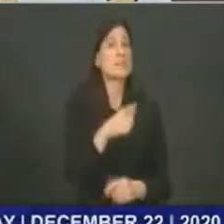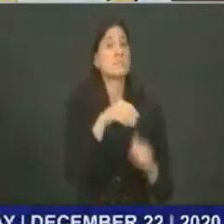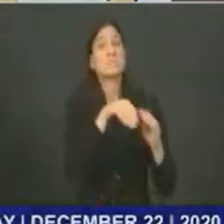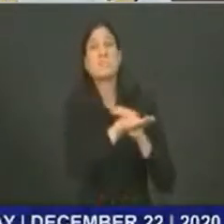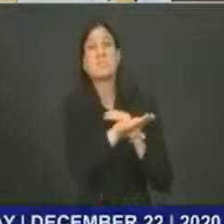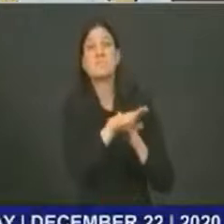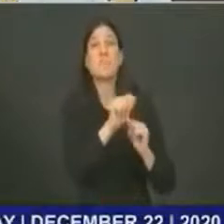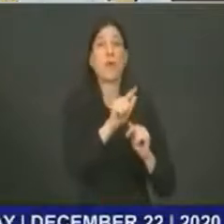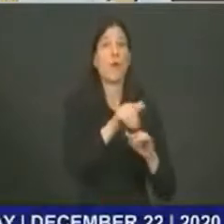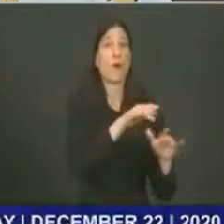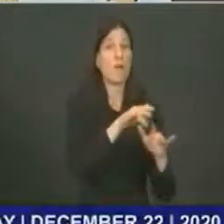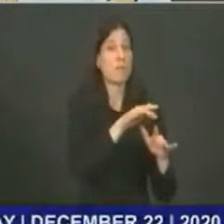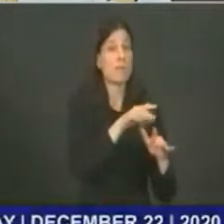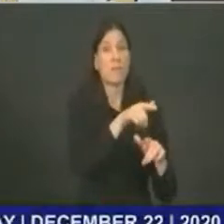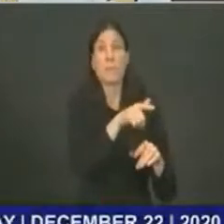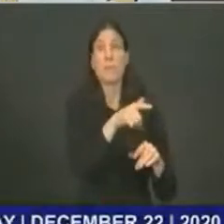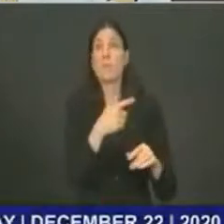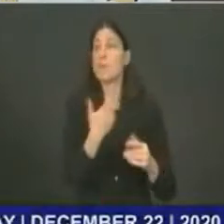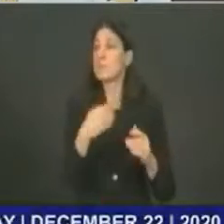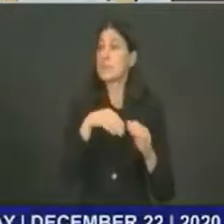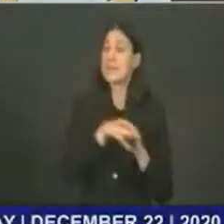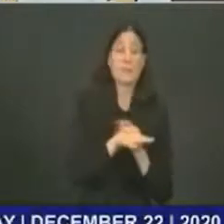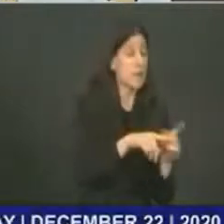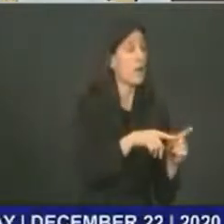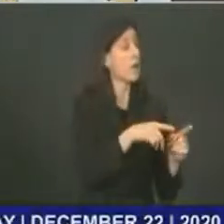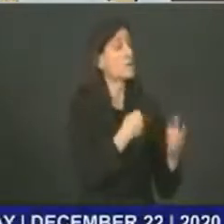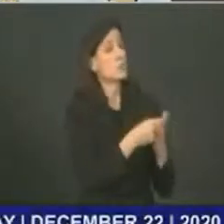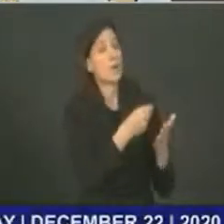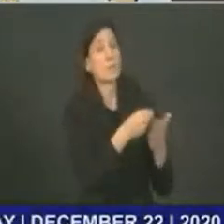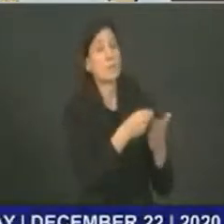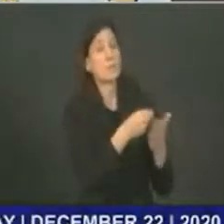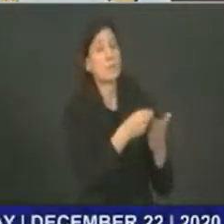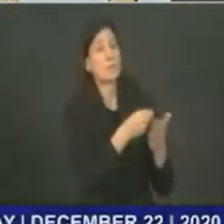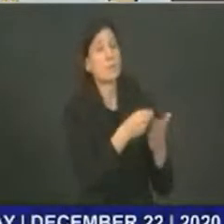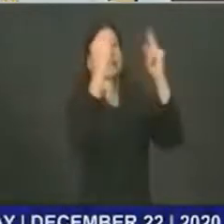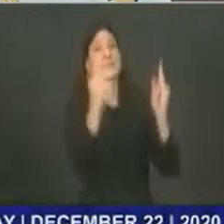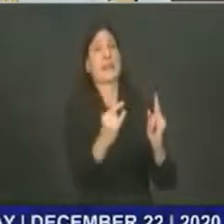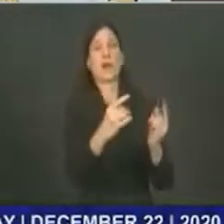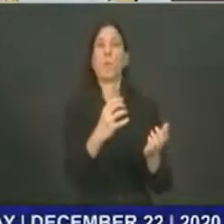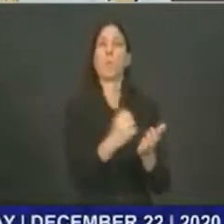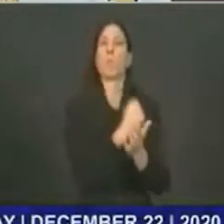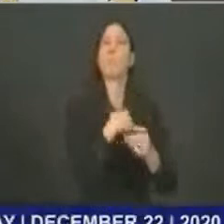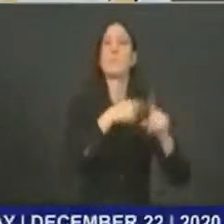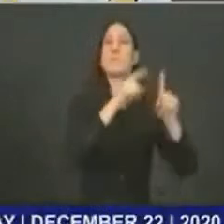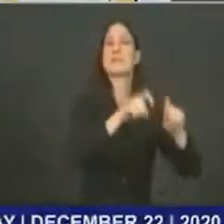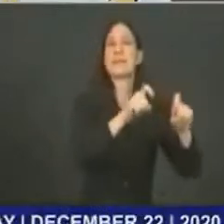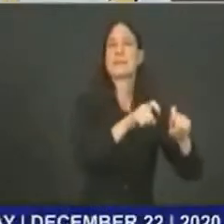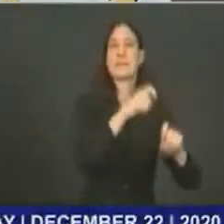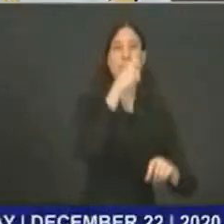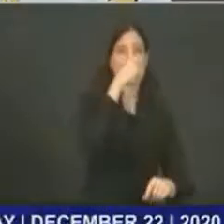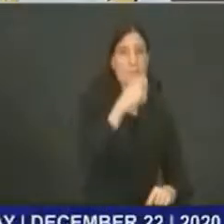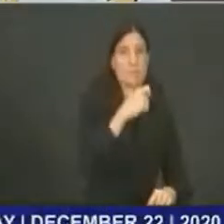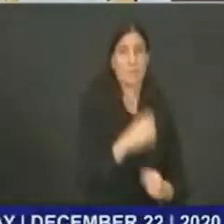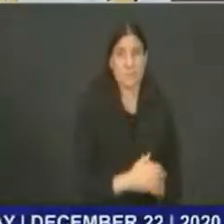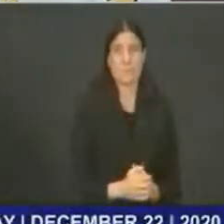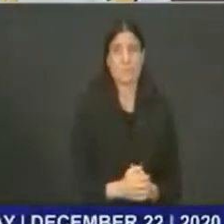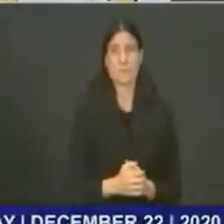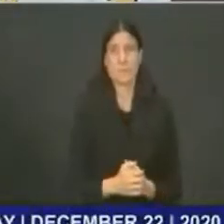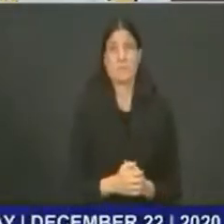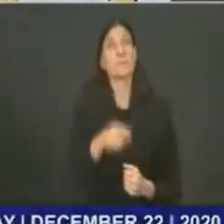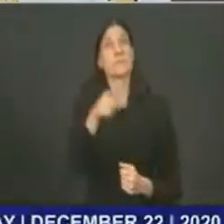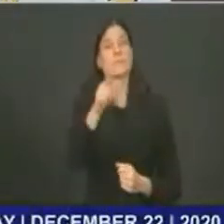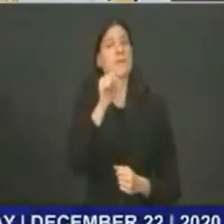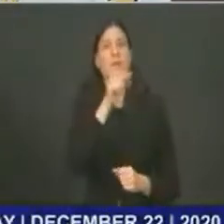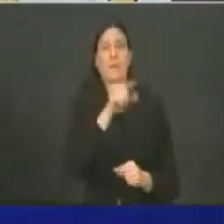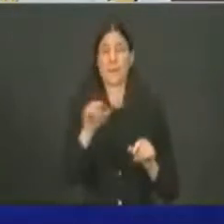pop-up testing sites are not intended to be places where people should be going specifically to get tested. We already